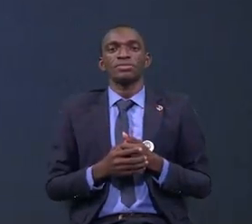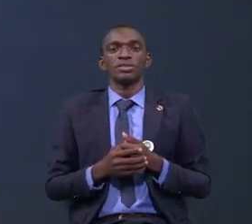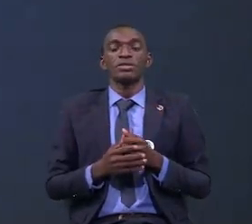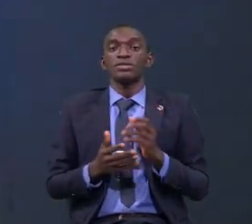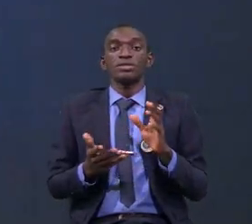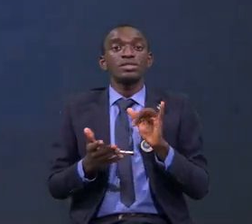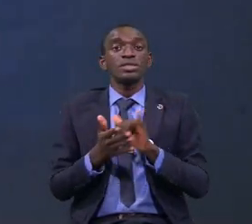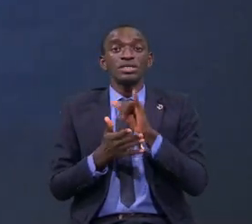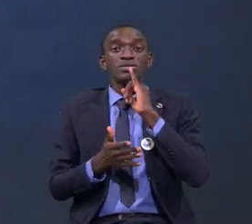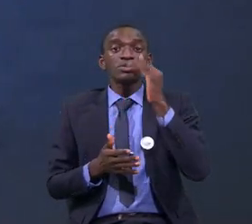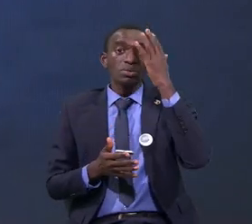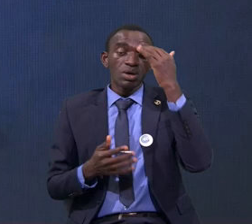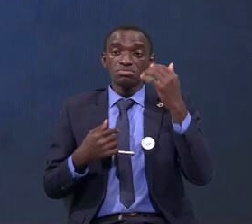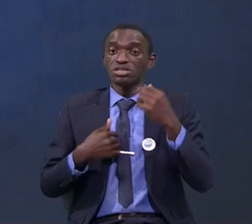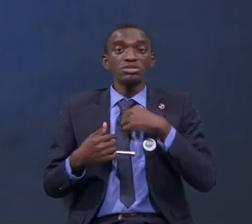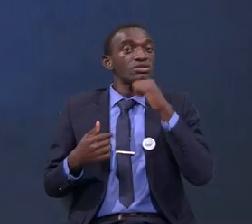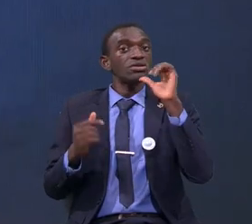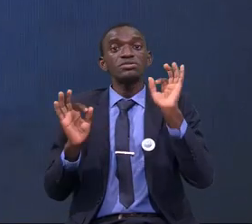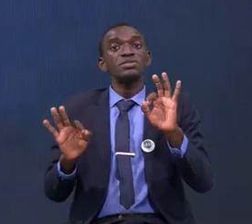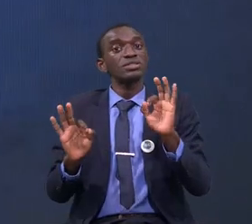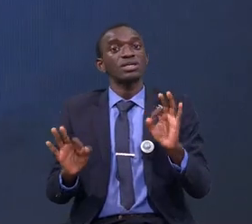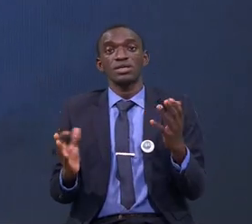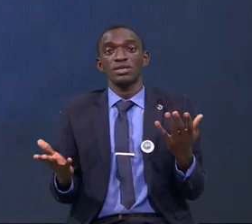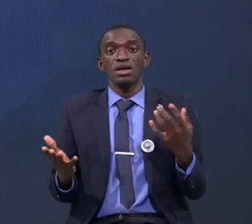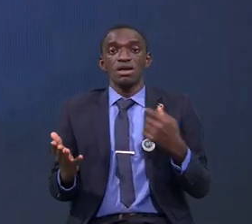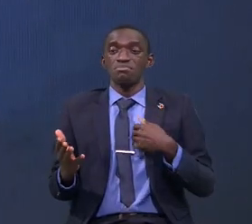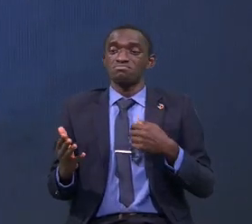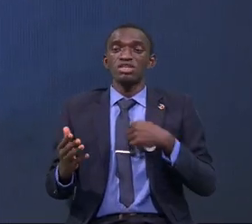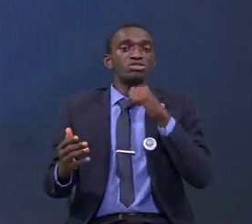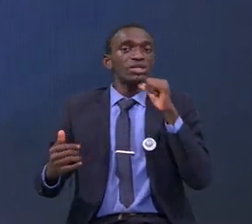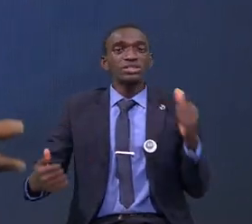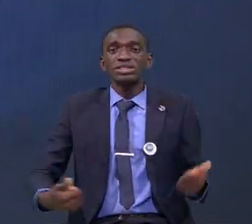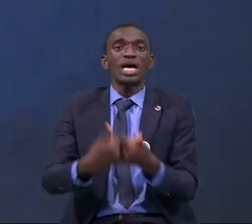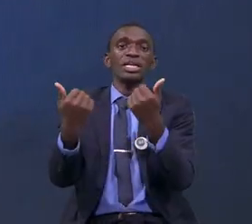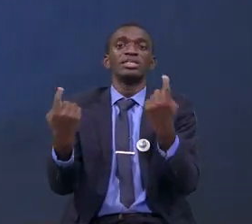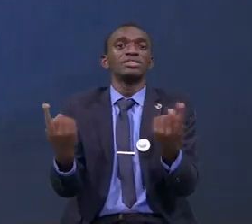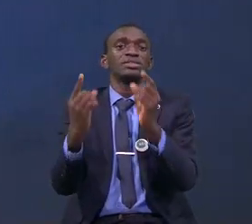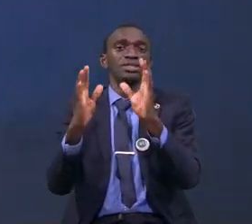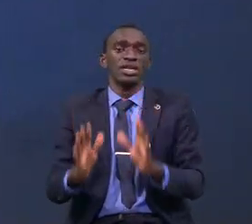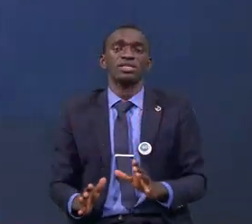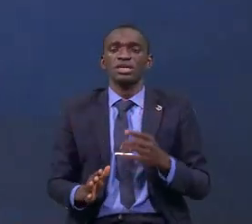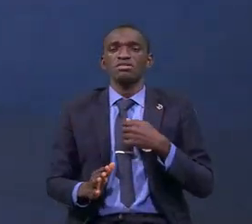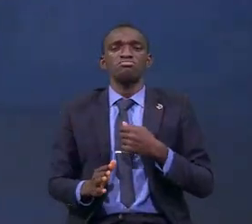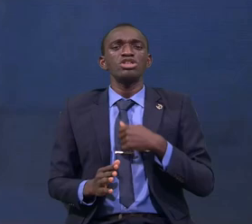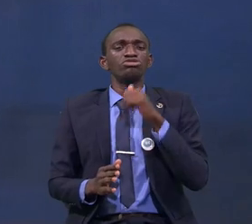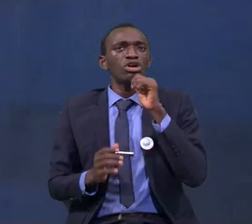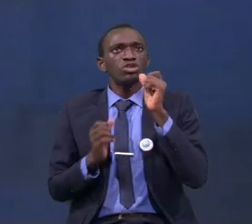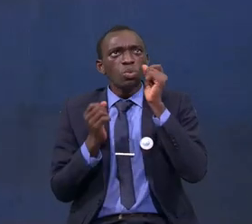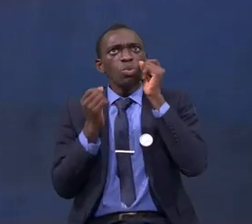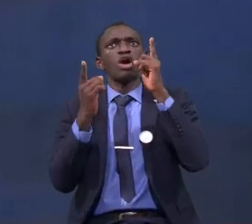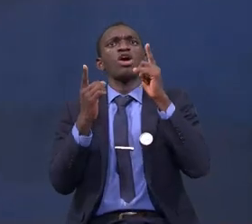That's why he said, I'm undone. I do not challenge sinners. I do not wake up those